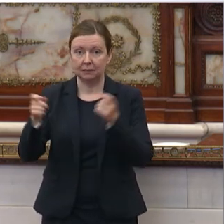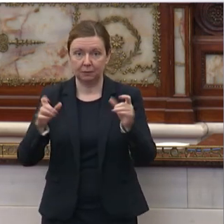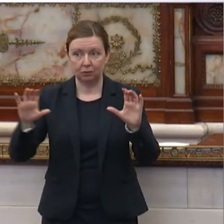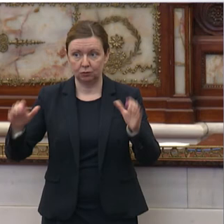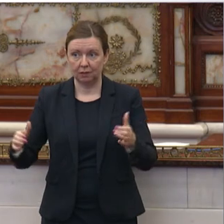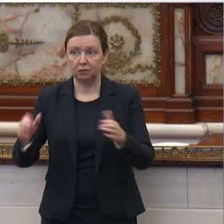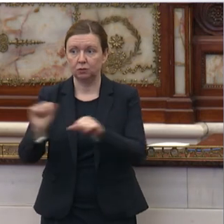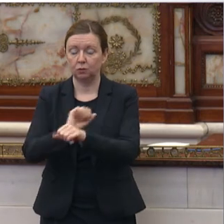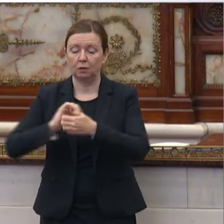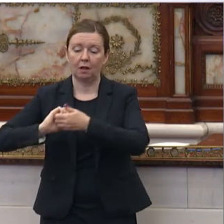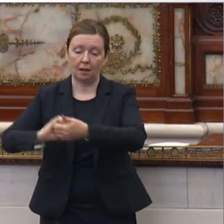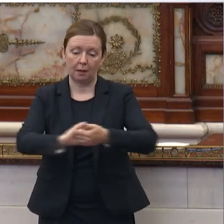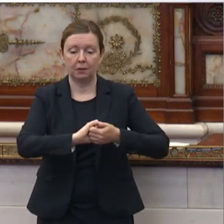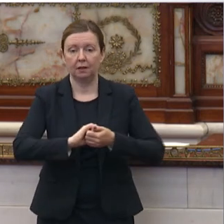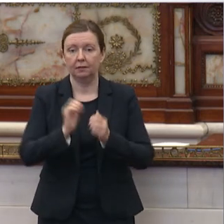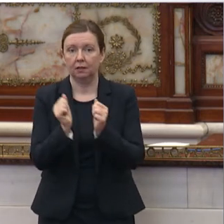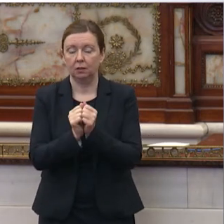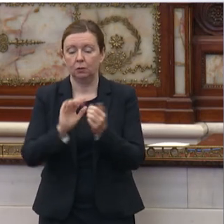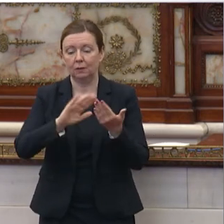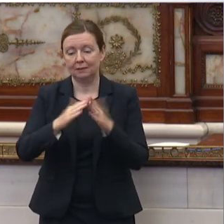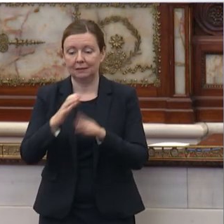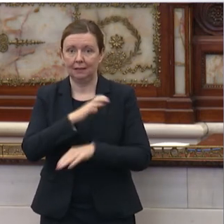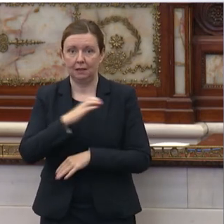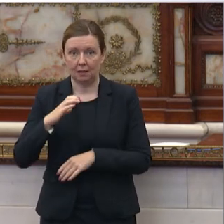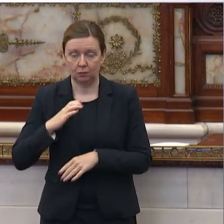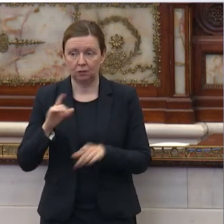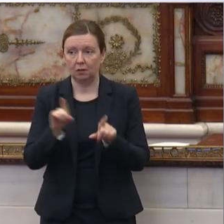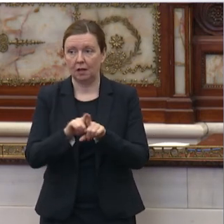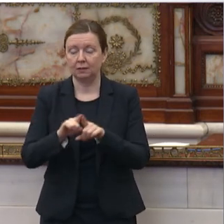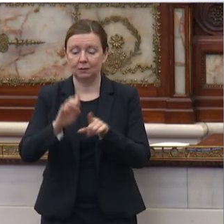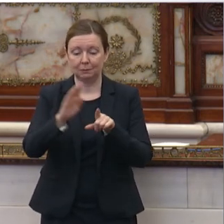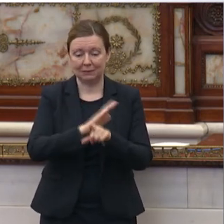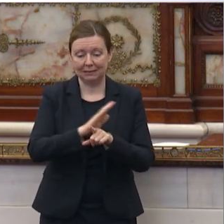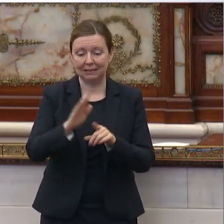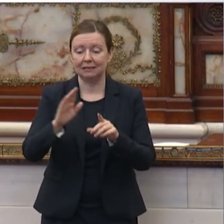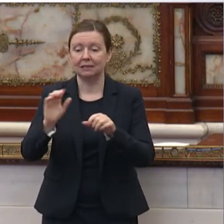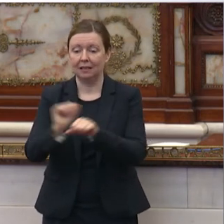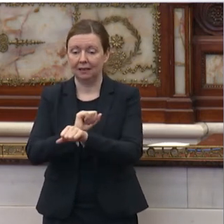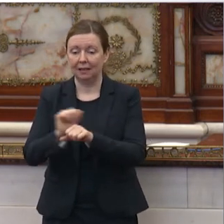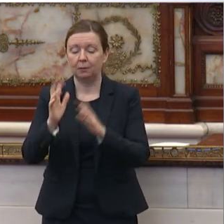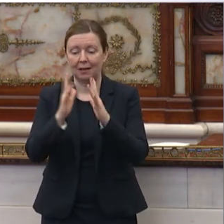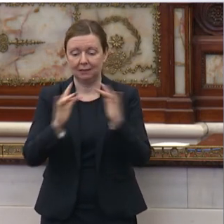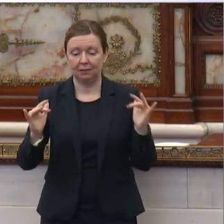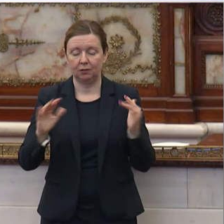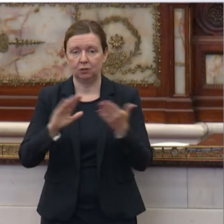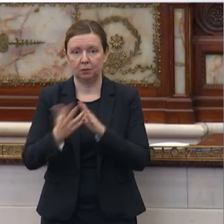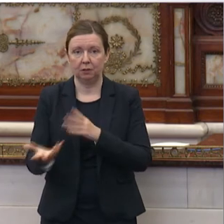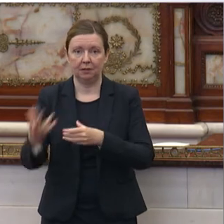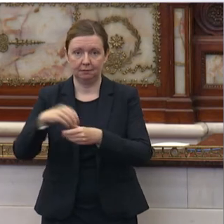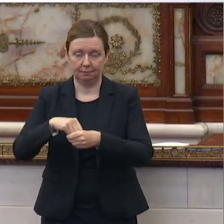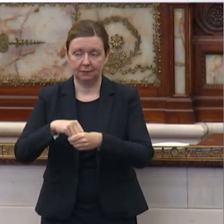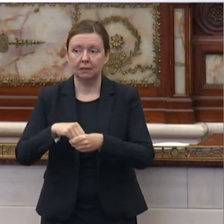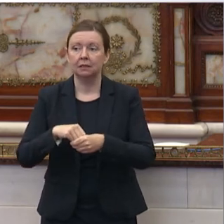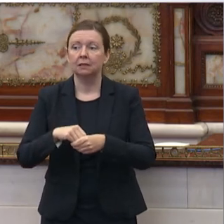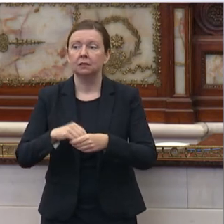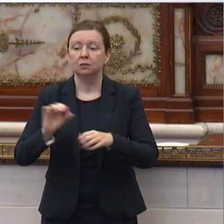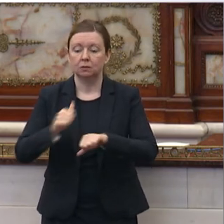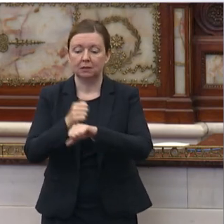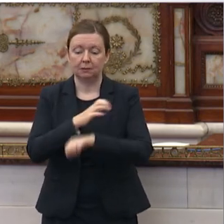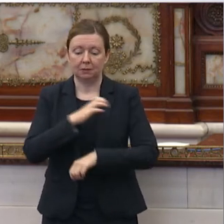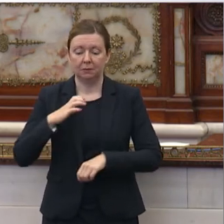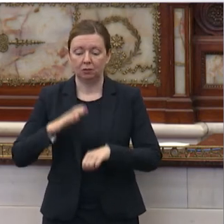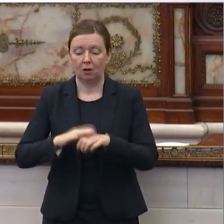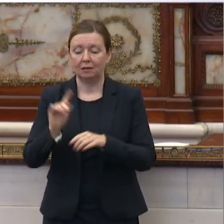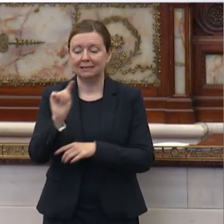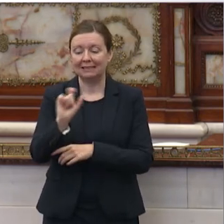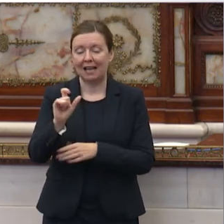to work collaboratively with City Council, as well as business, labor, and diverse community stakeholders, to establish a commission on tax